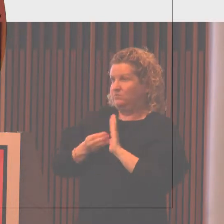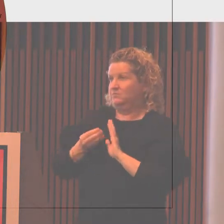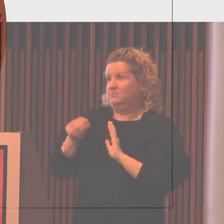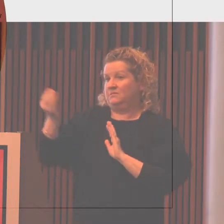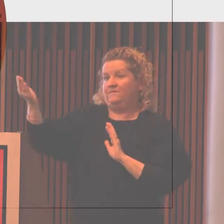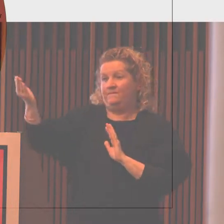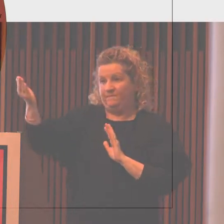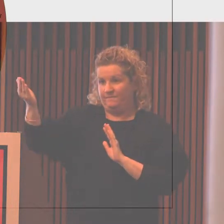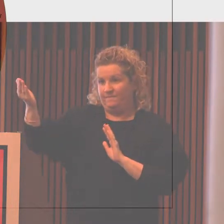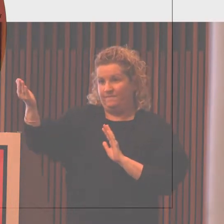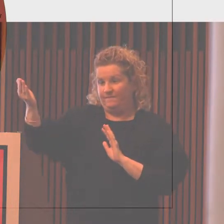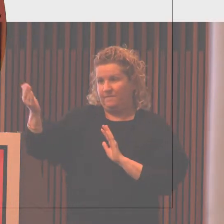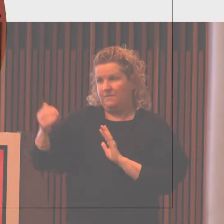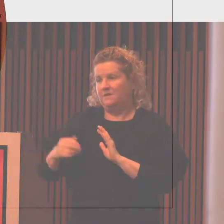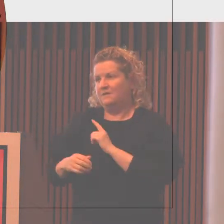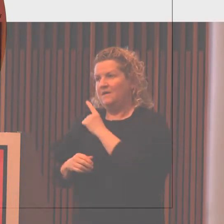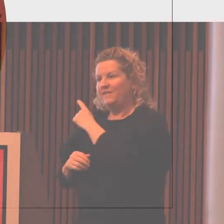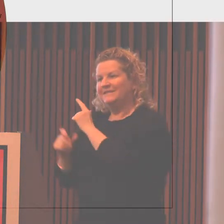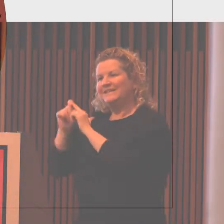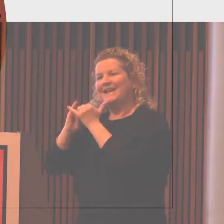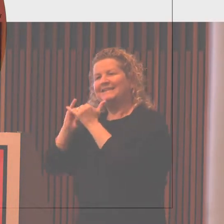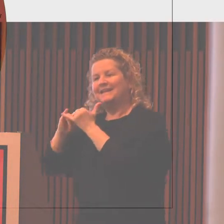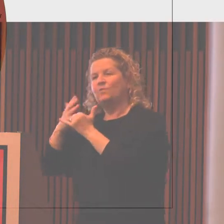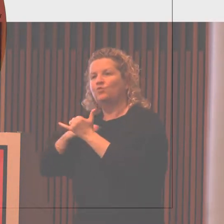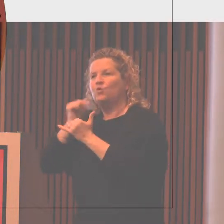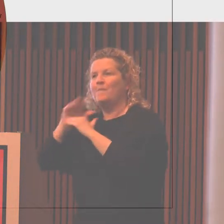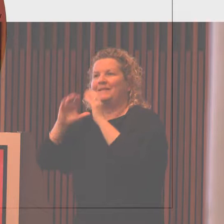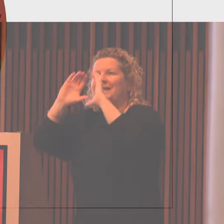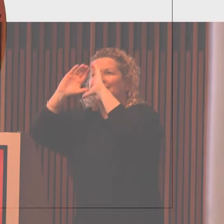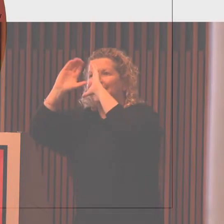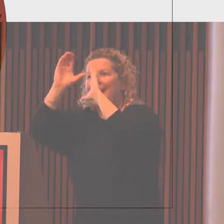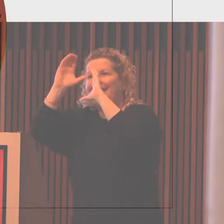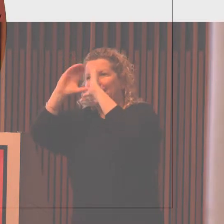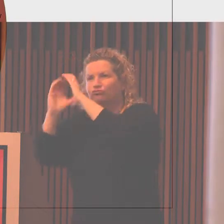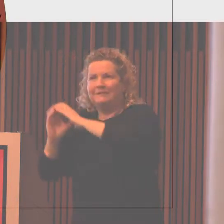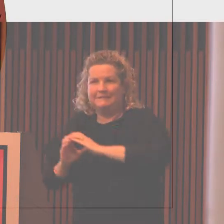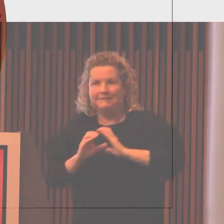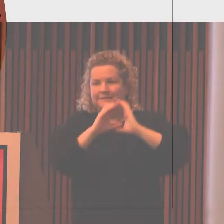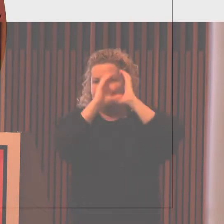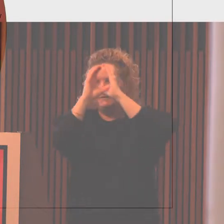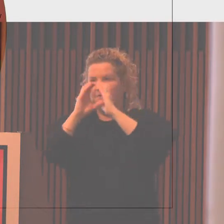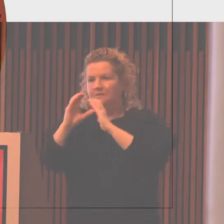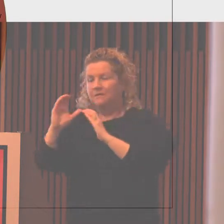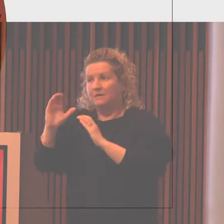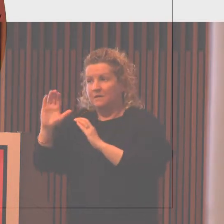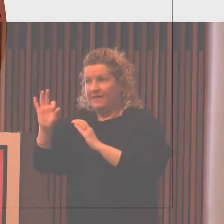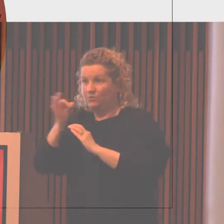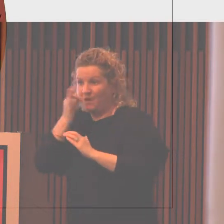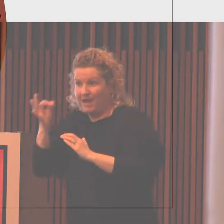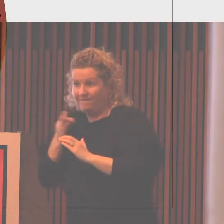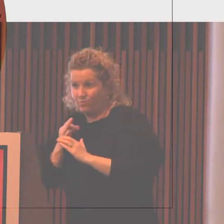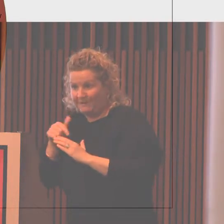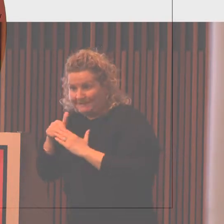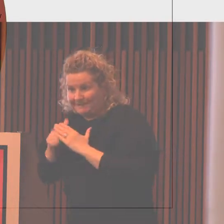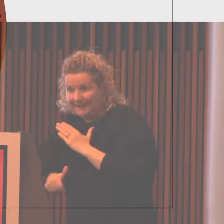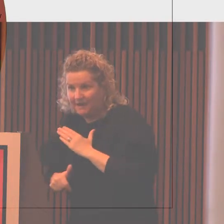happens to be the categories that DSS wants to be reported on. They don't ask further detail. You don't have time to do any more than that.